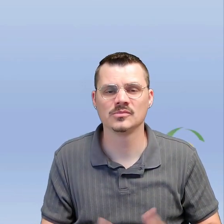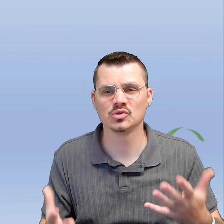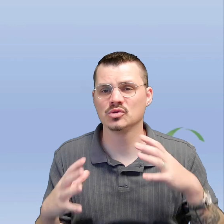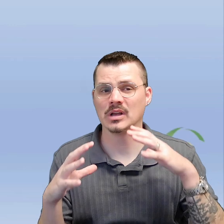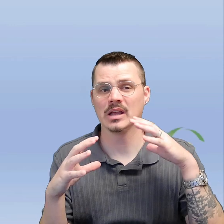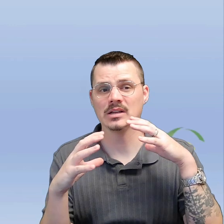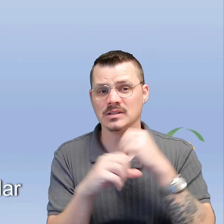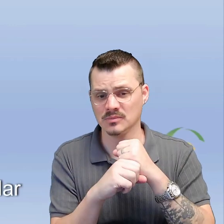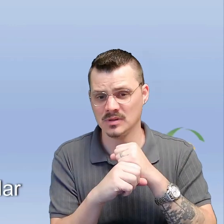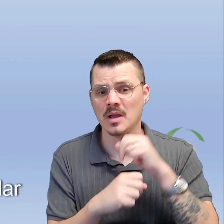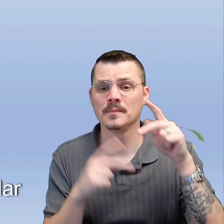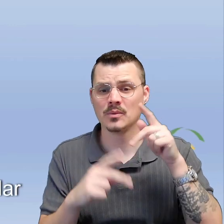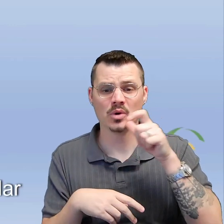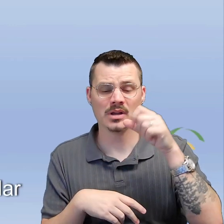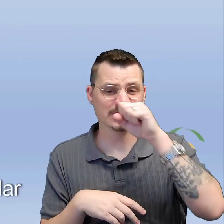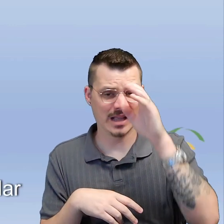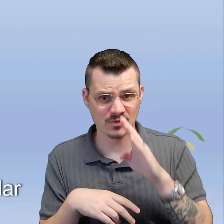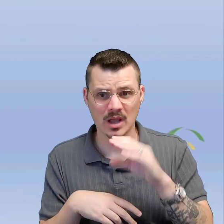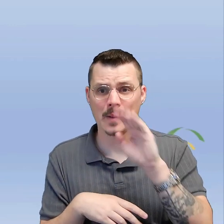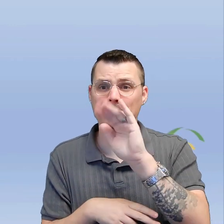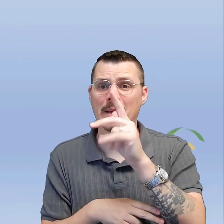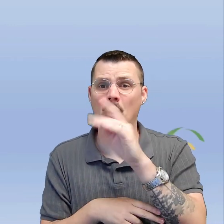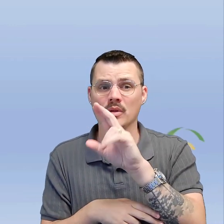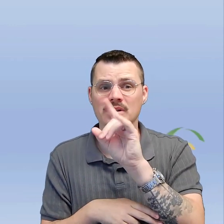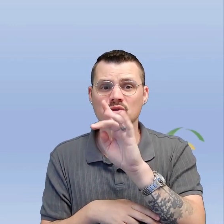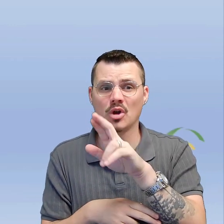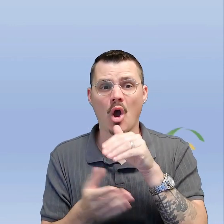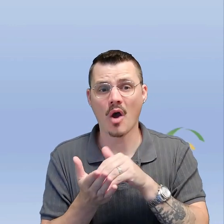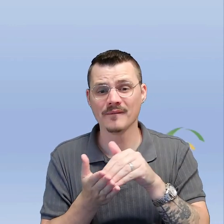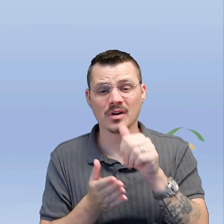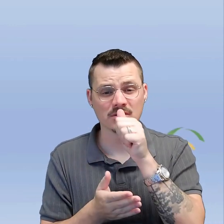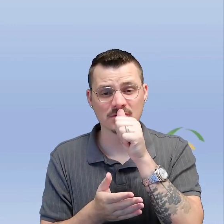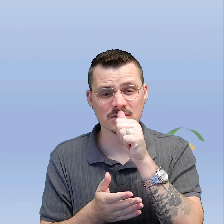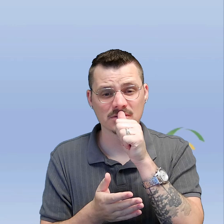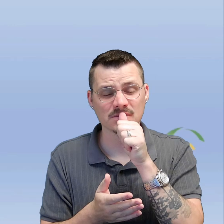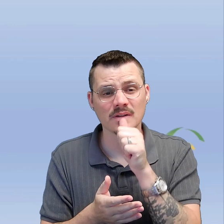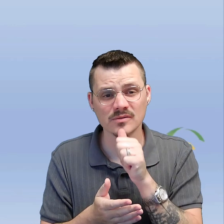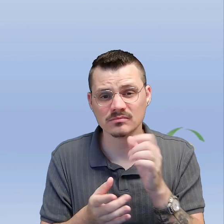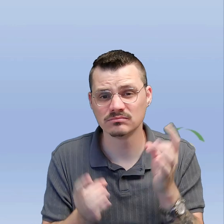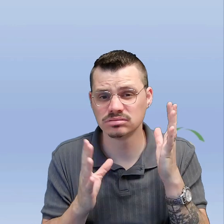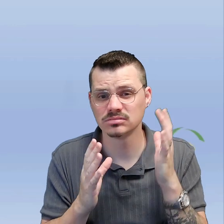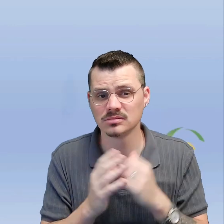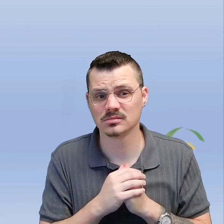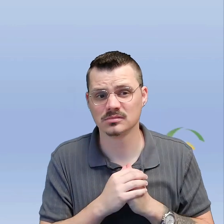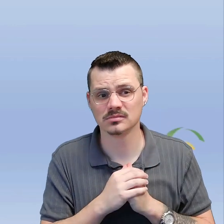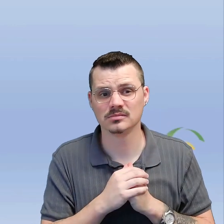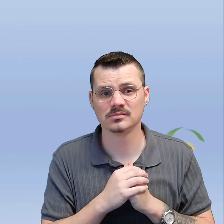So in summary, people with schizophrenia and bipolar disorder often suffer terribly.